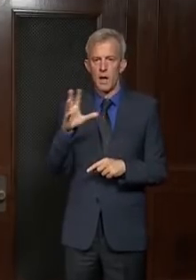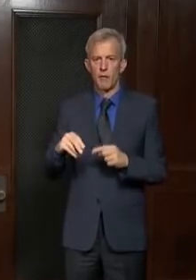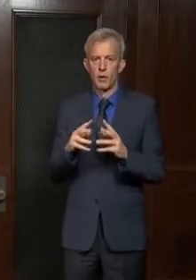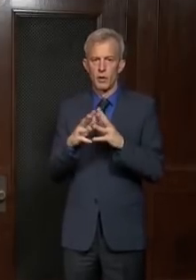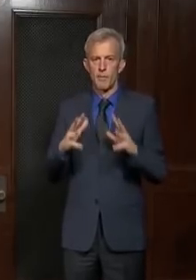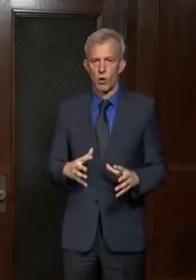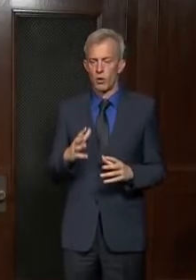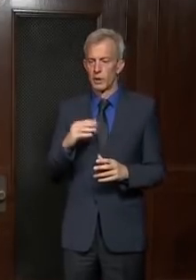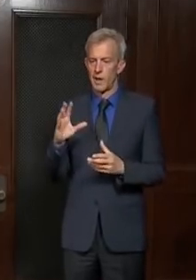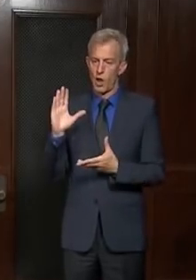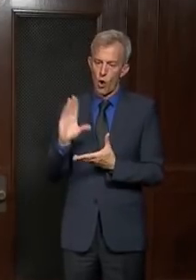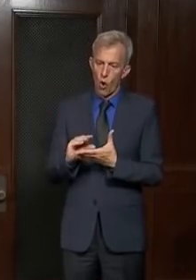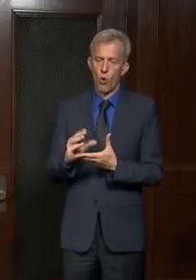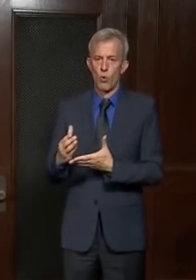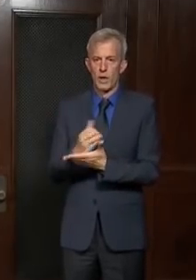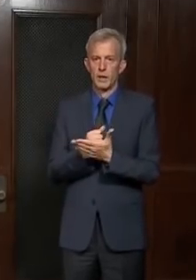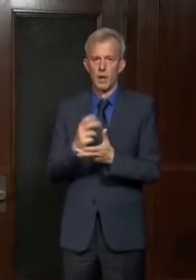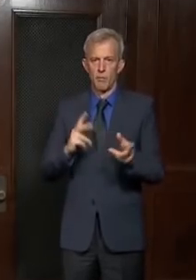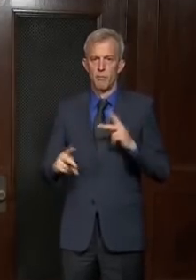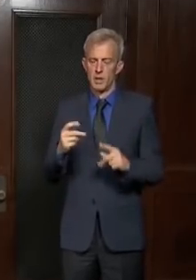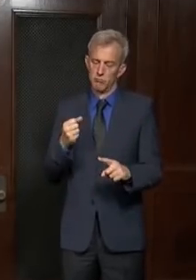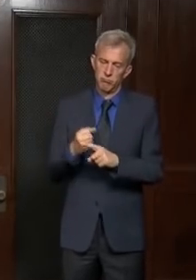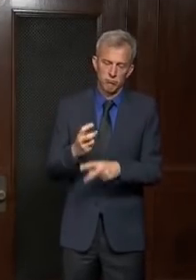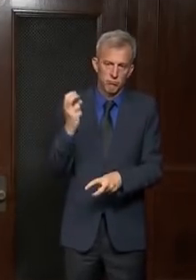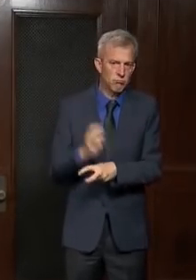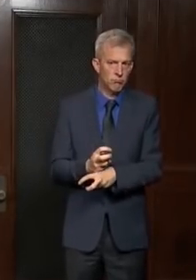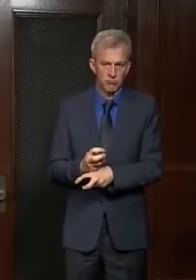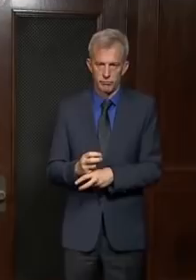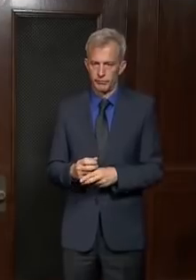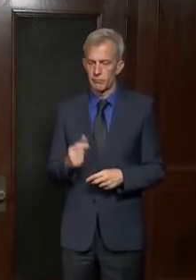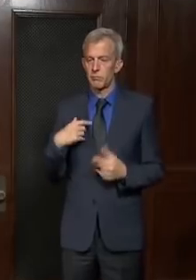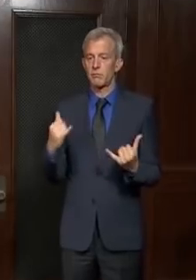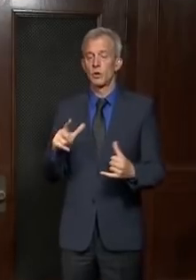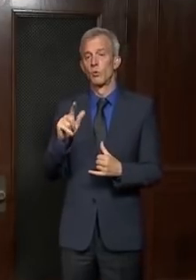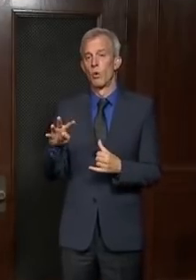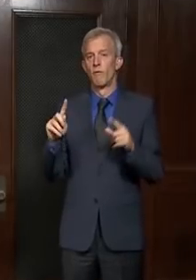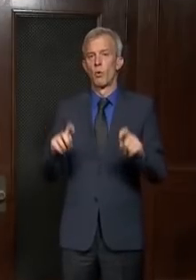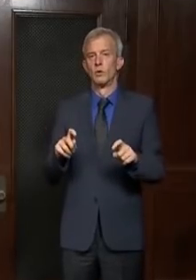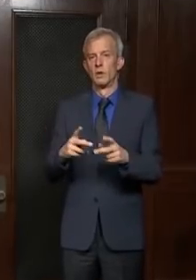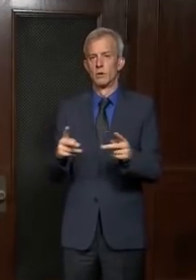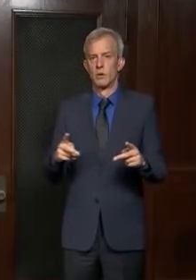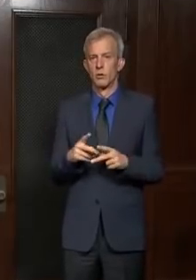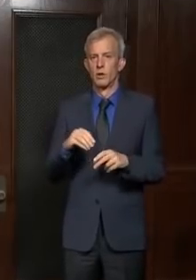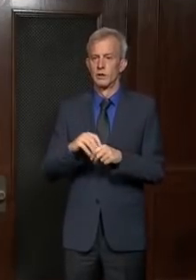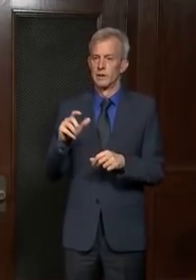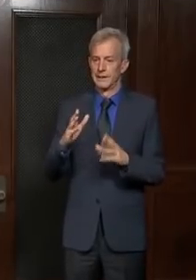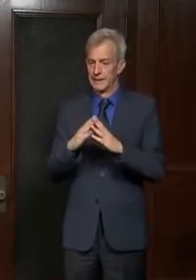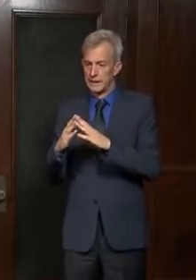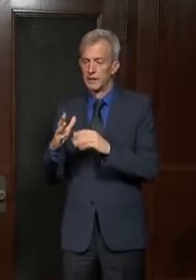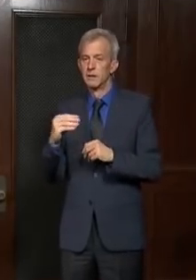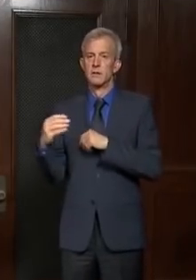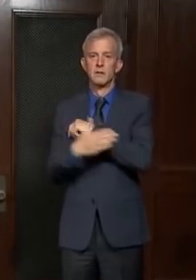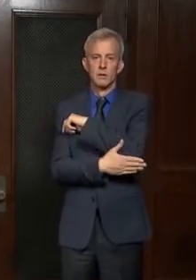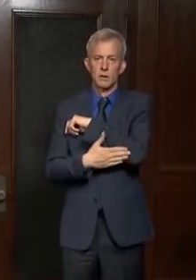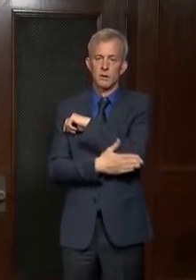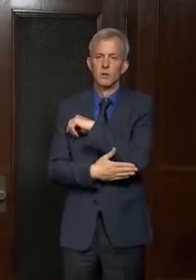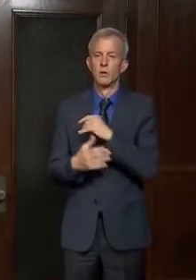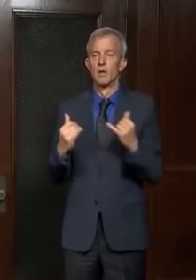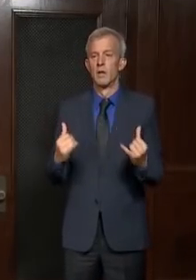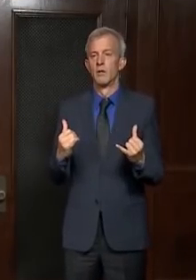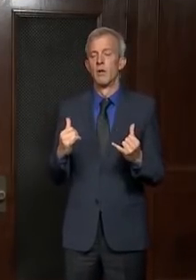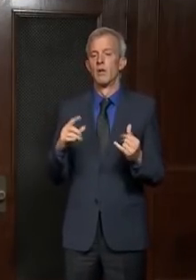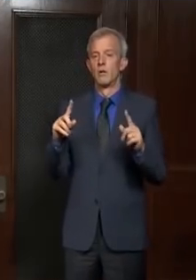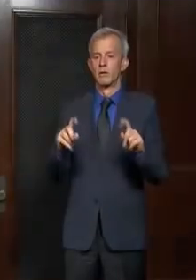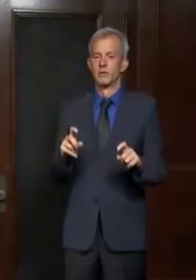income Angelinos. We now have 24 testing locations across the city and the county, and we've now tested more